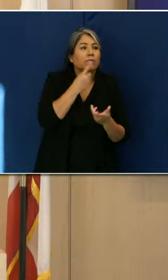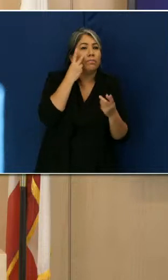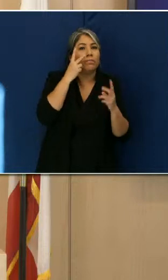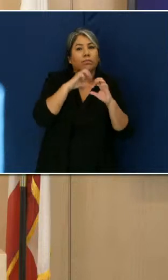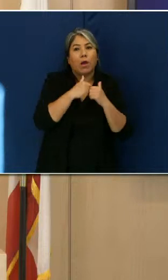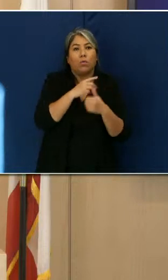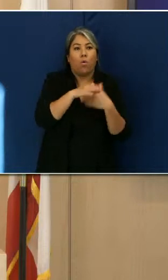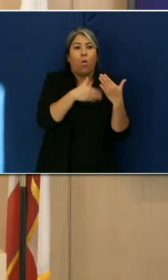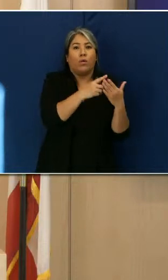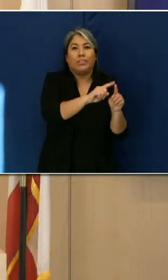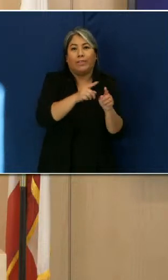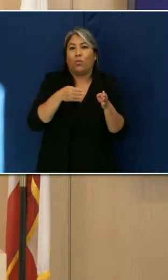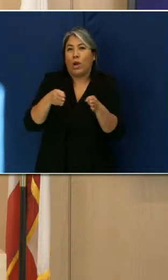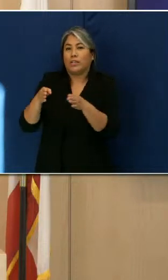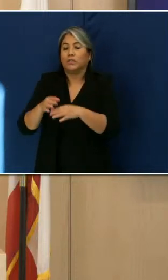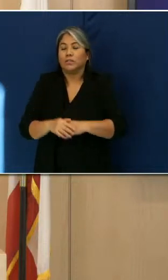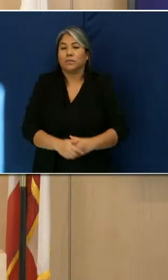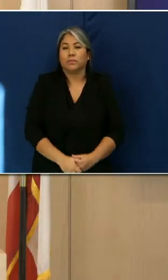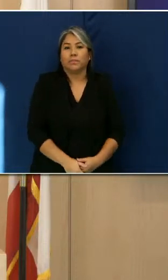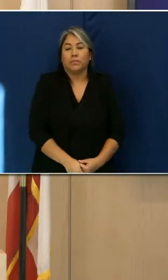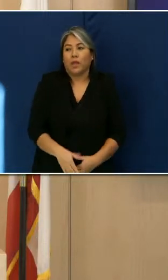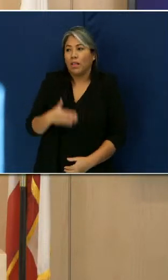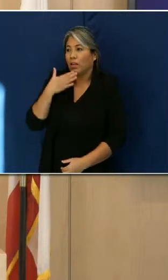Thank you.